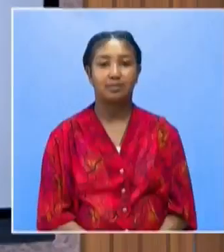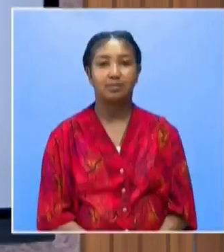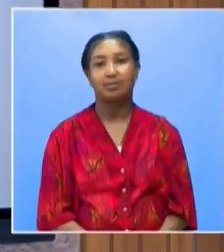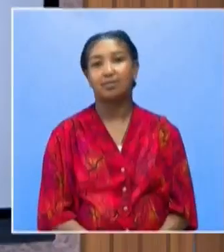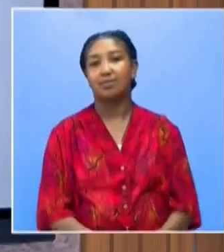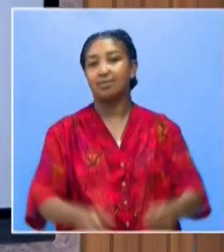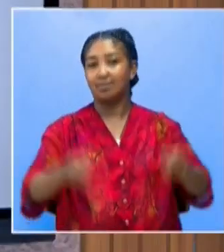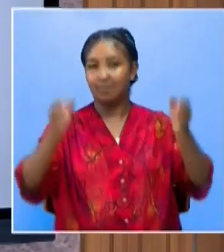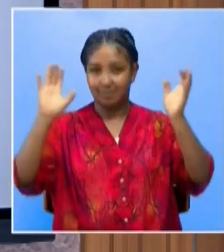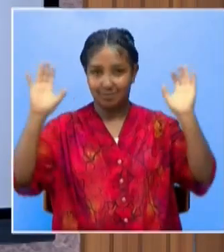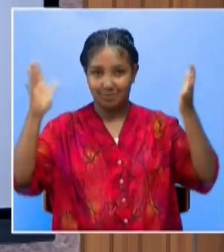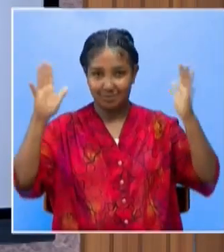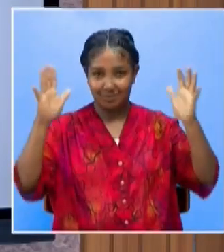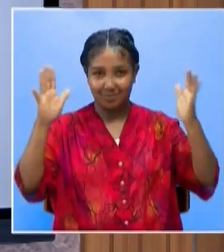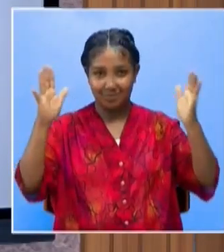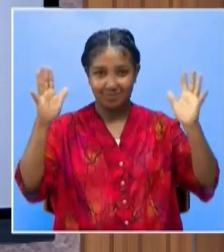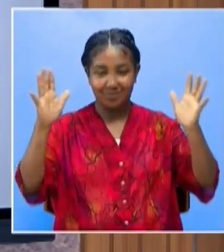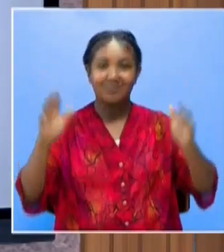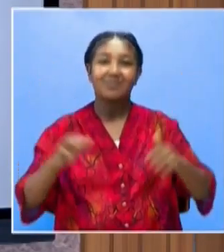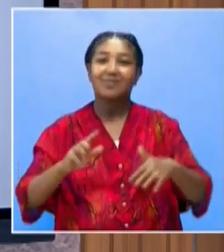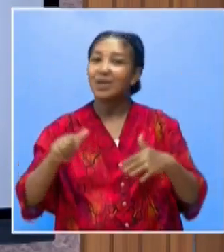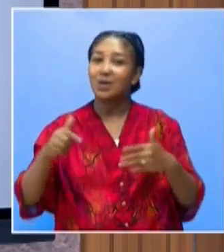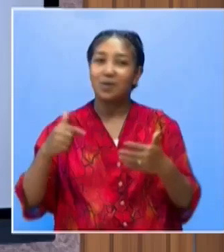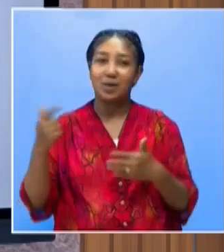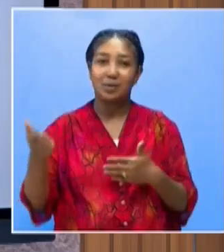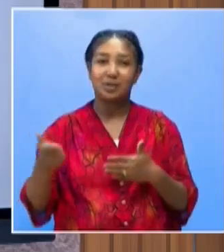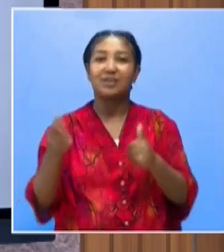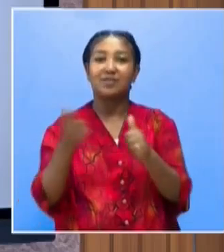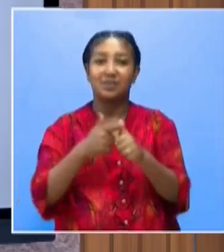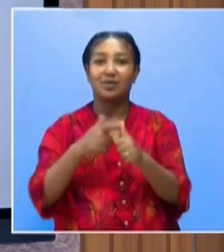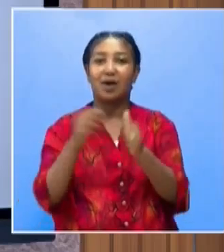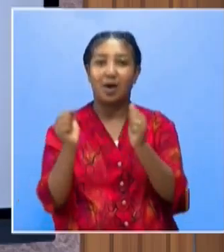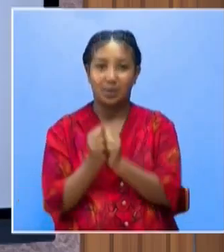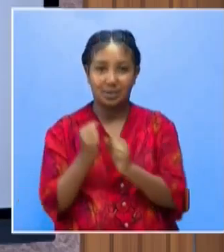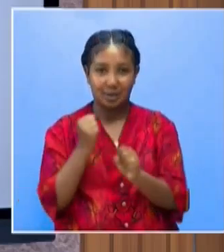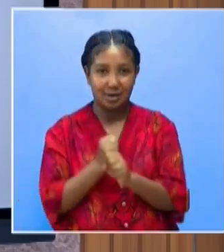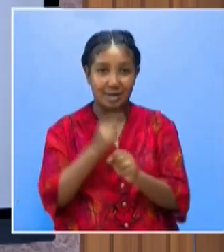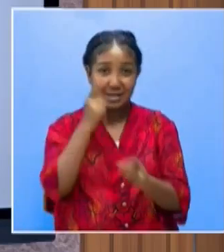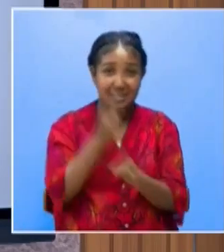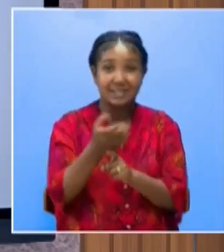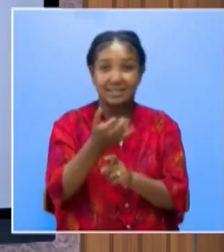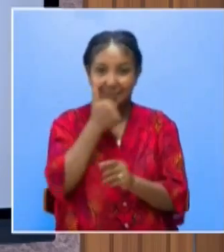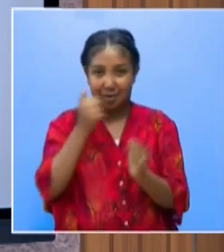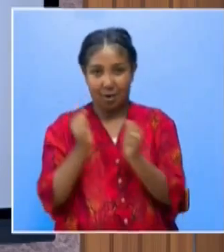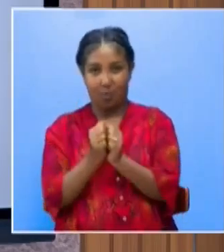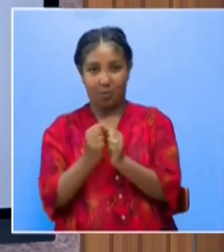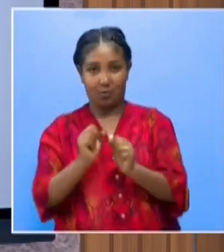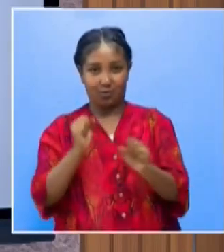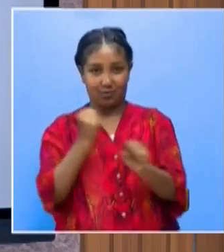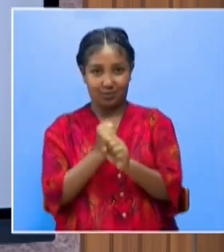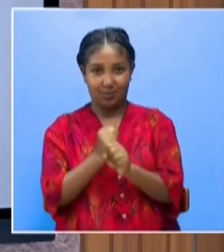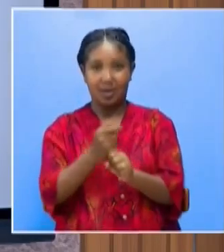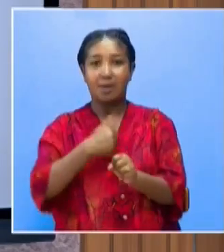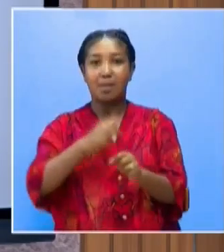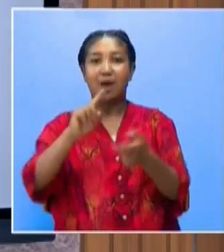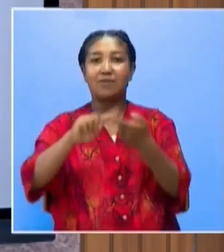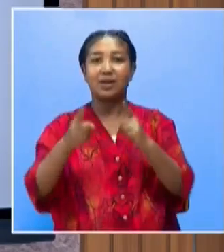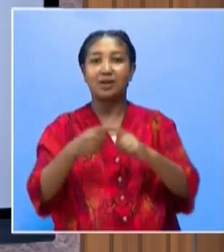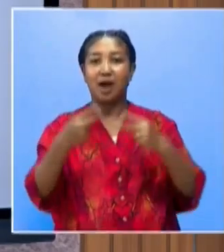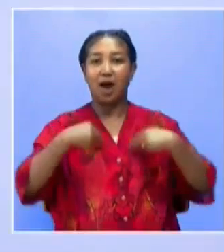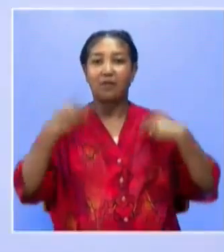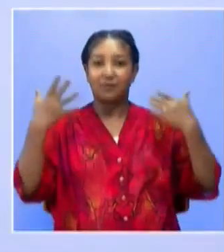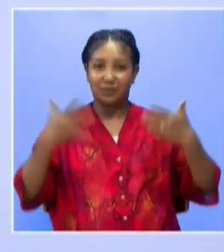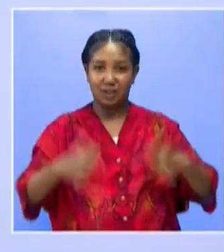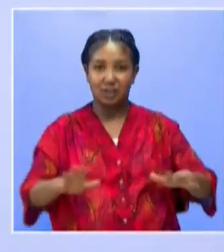Fantastic. Fantastic. What about the first one? Let's check whether you are right or wrong. My friends have